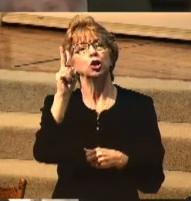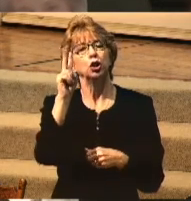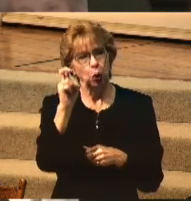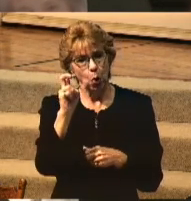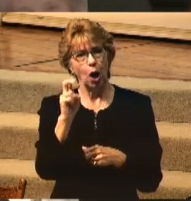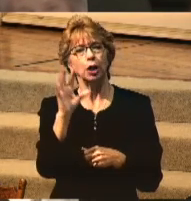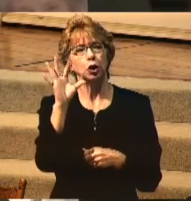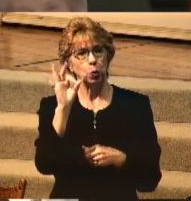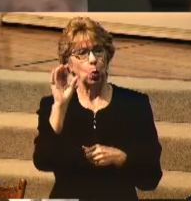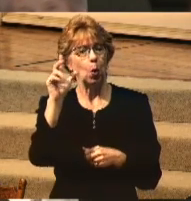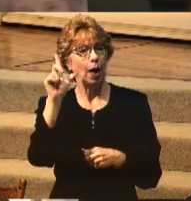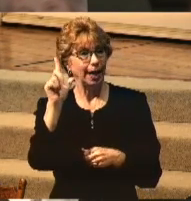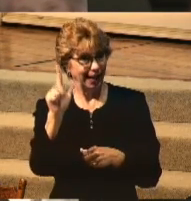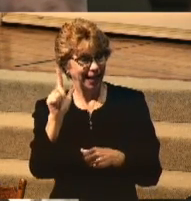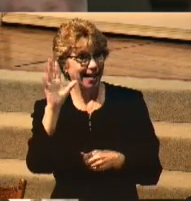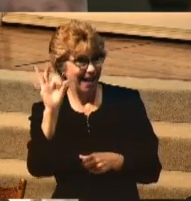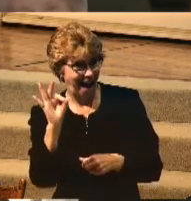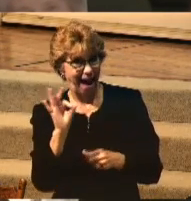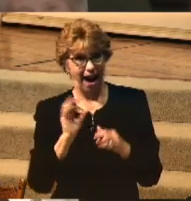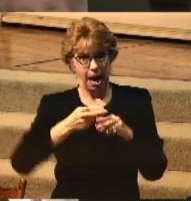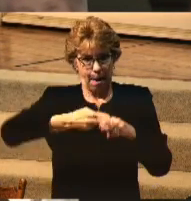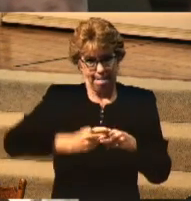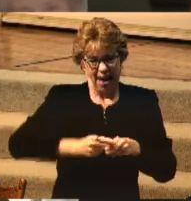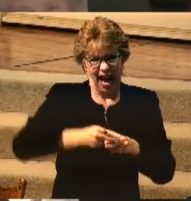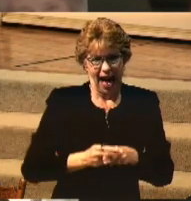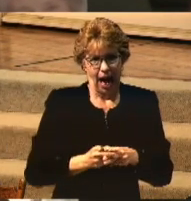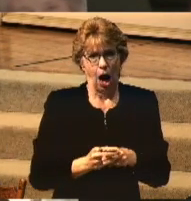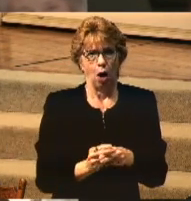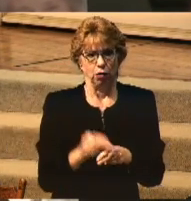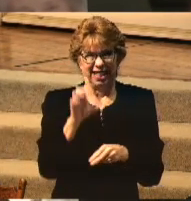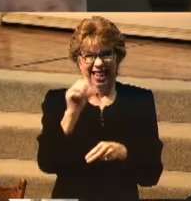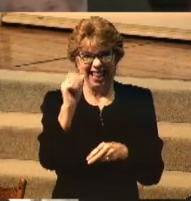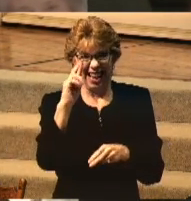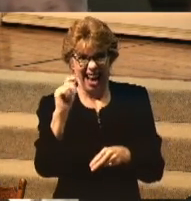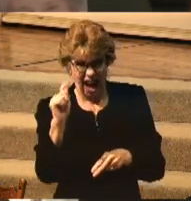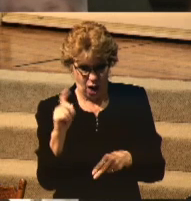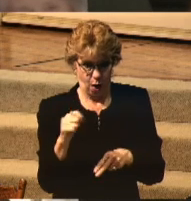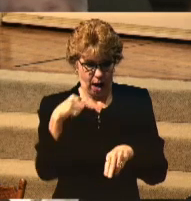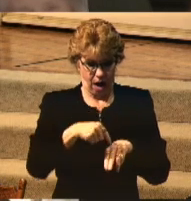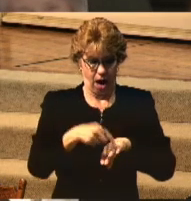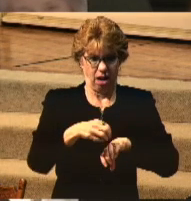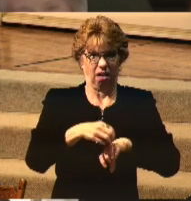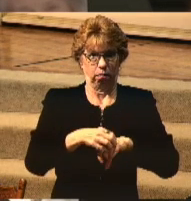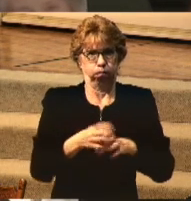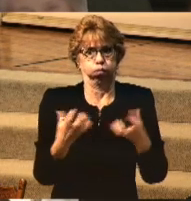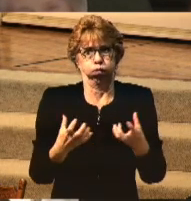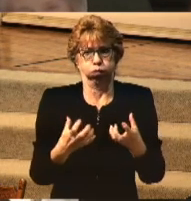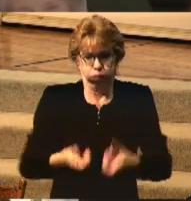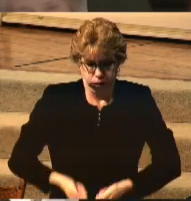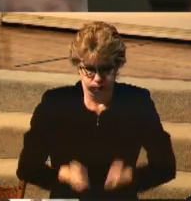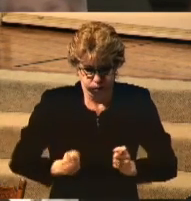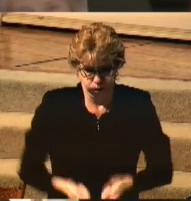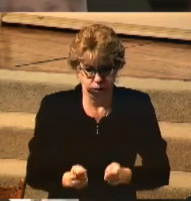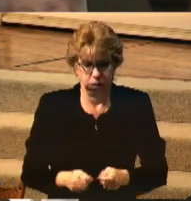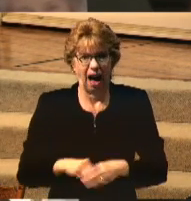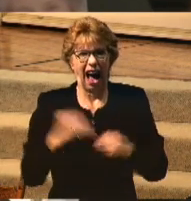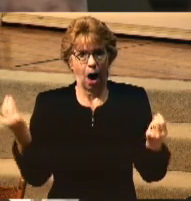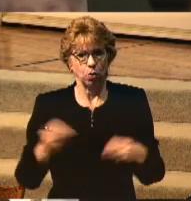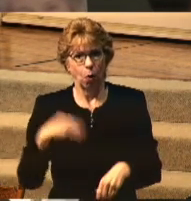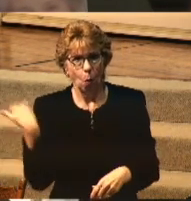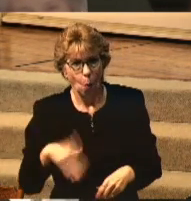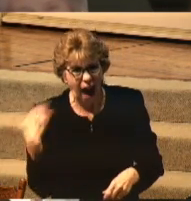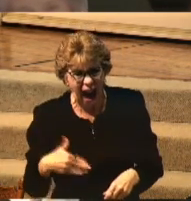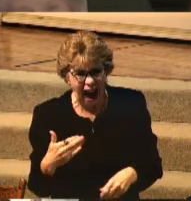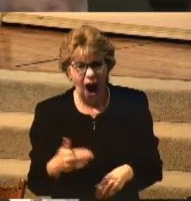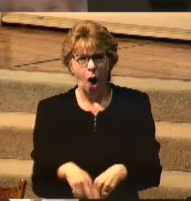200,000 carats of usable jewel was mined out of that rock,